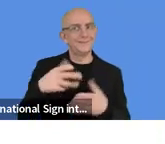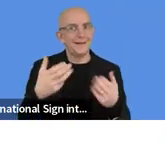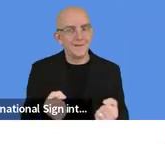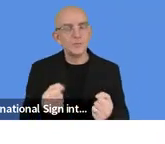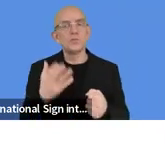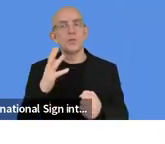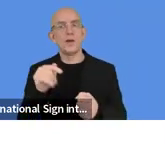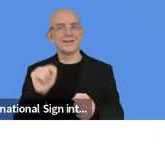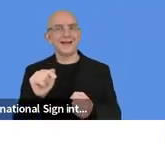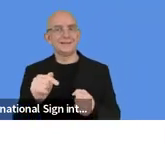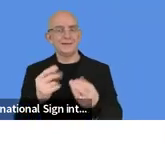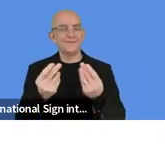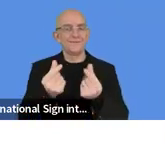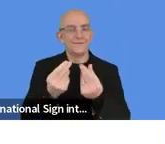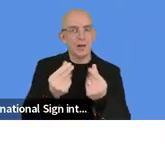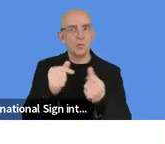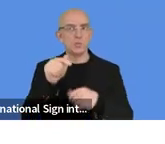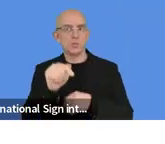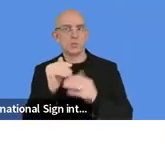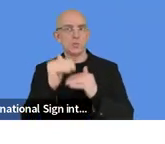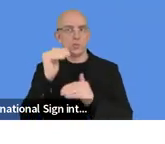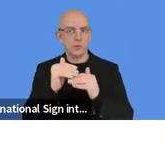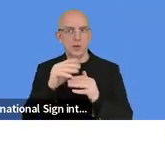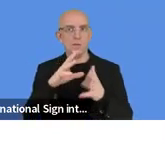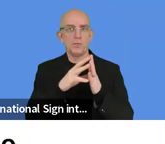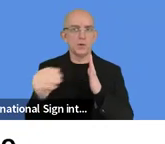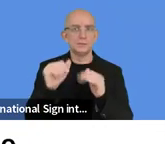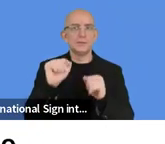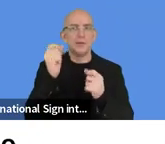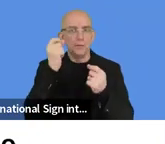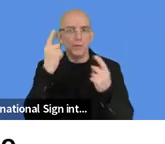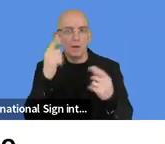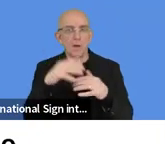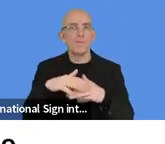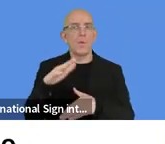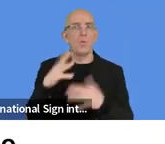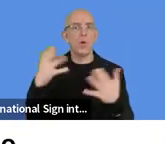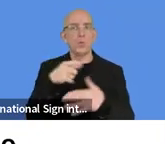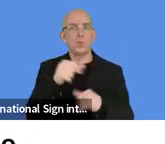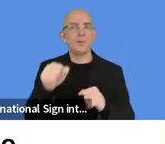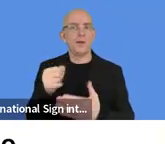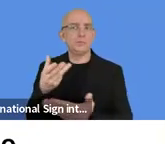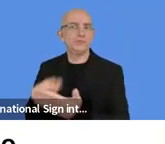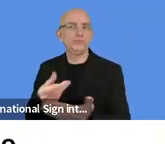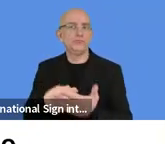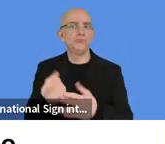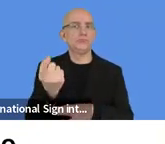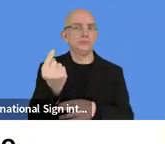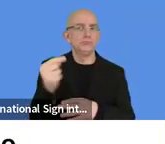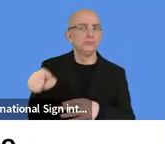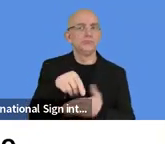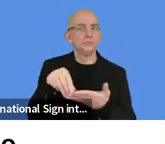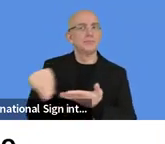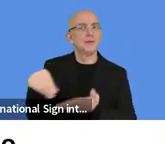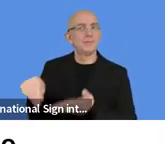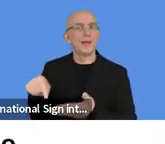helps you understand better about what you can charge for the things that you're doing, for the things that you've created. And if you, we start